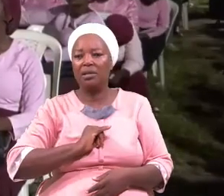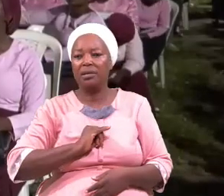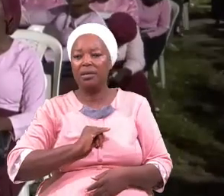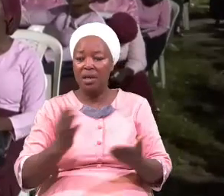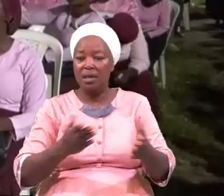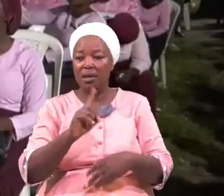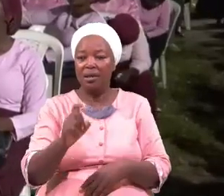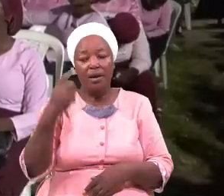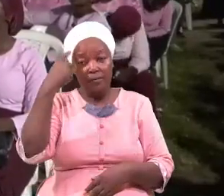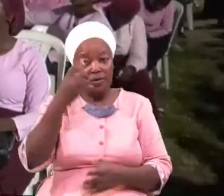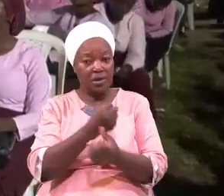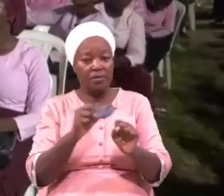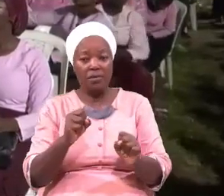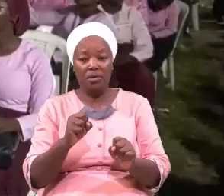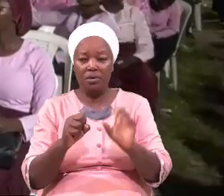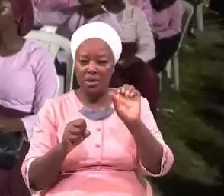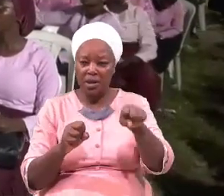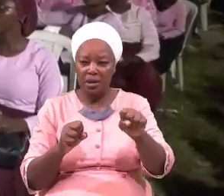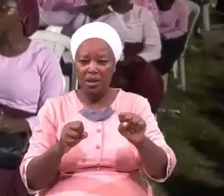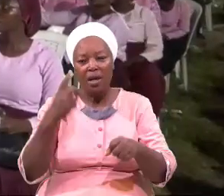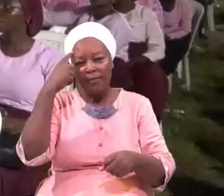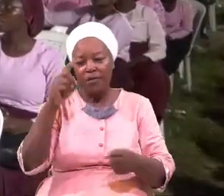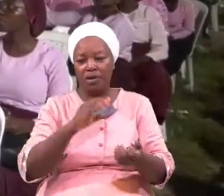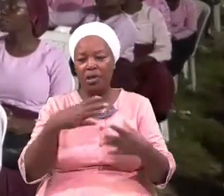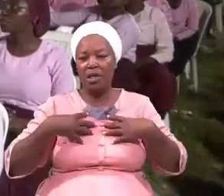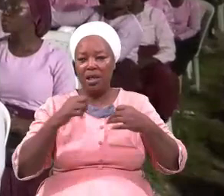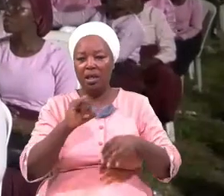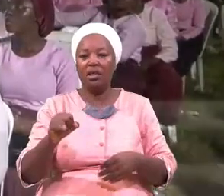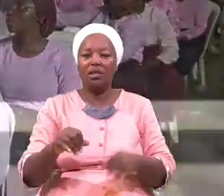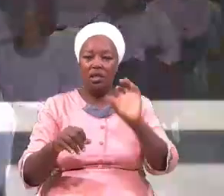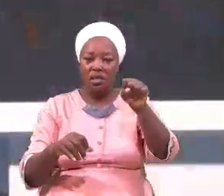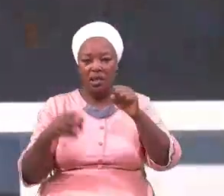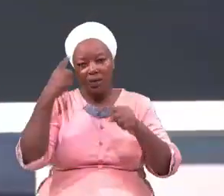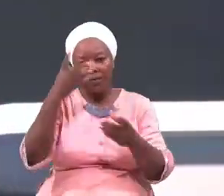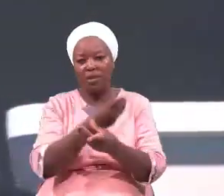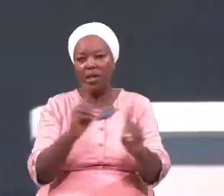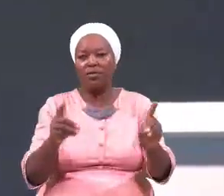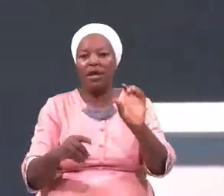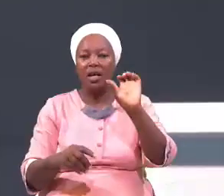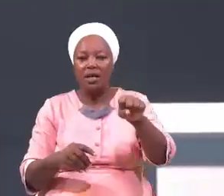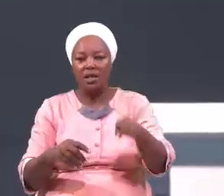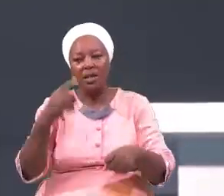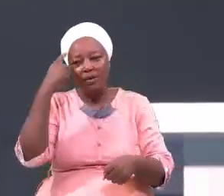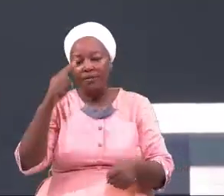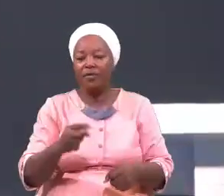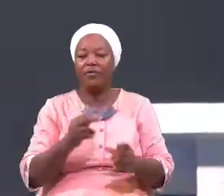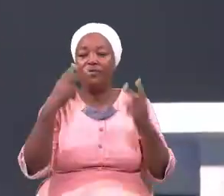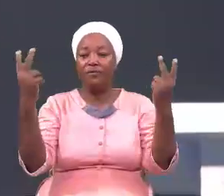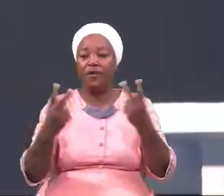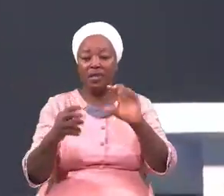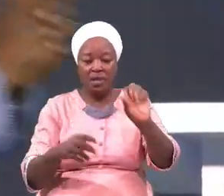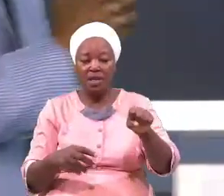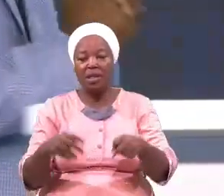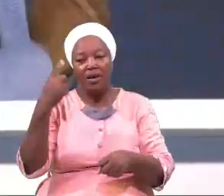For salvation, for healing, for deliverance, for victory, for